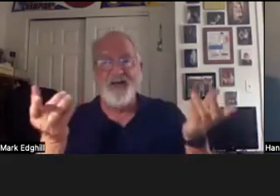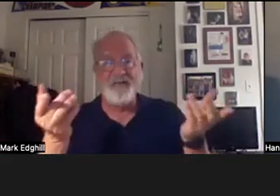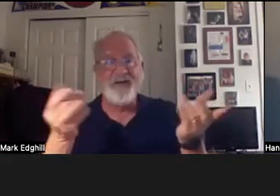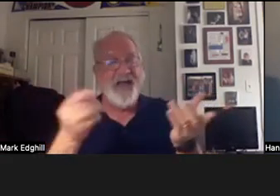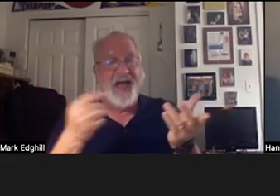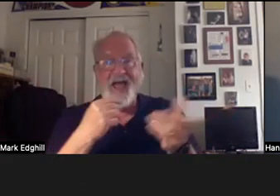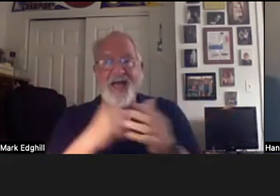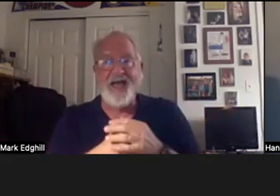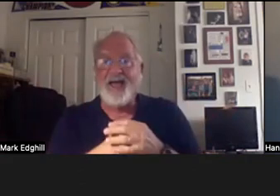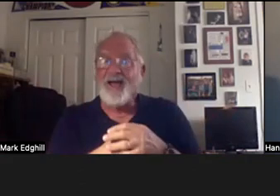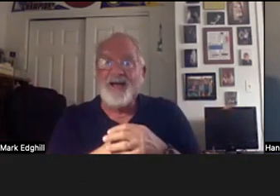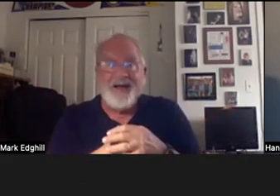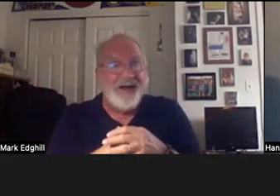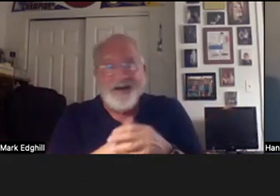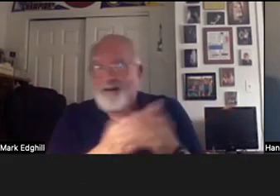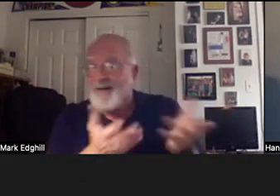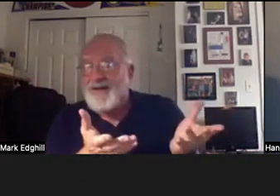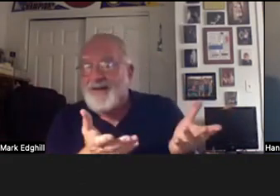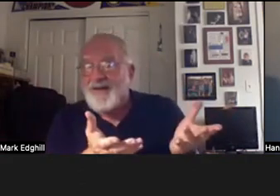Any questions so far?